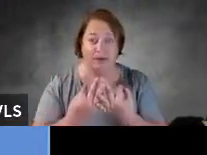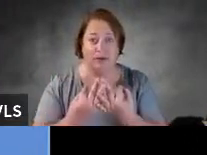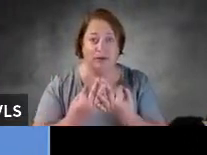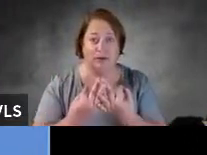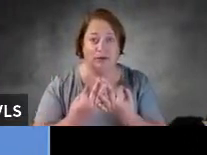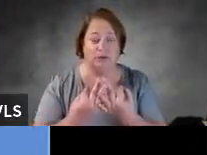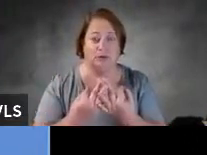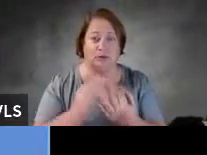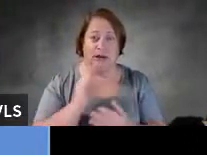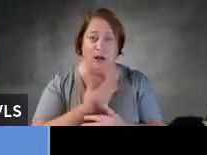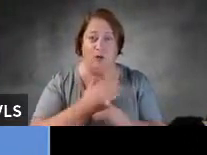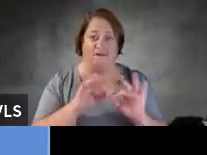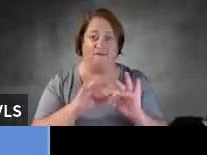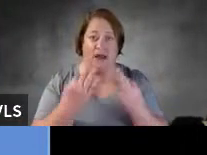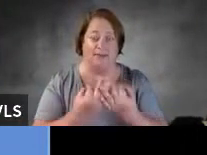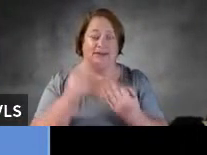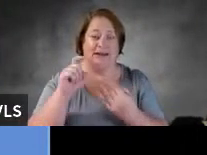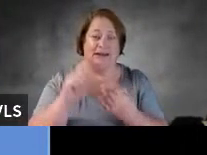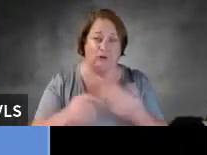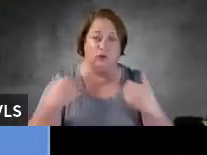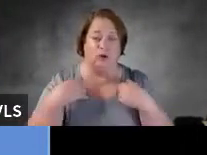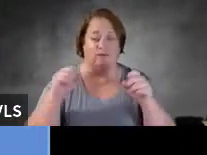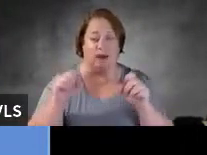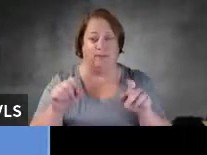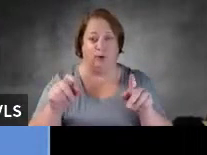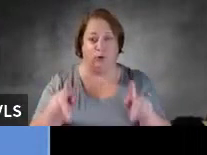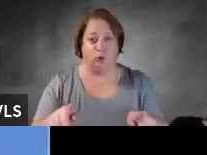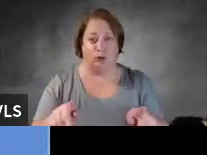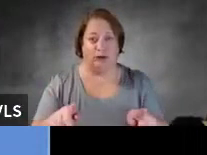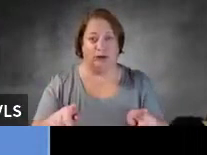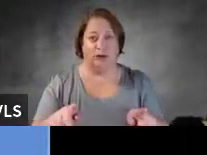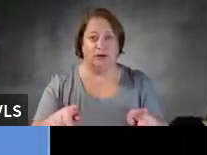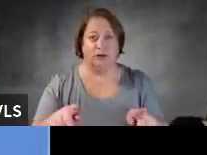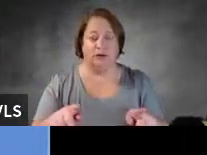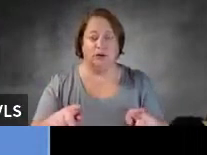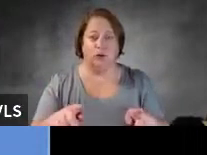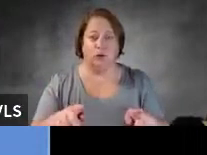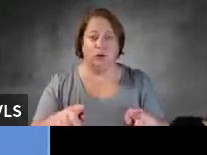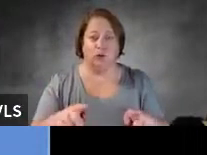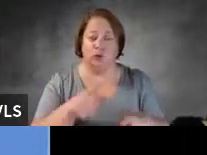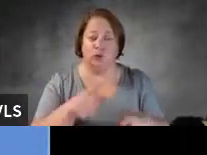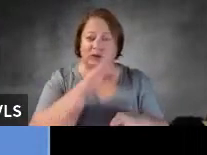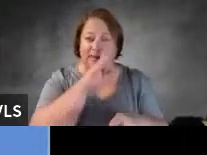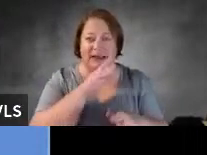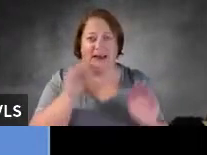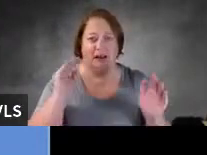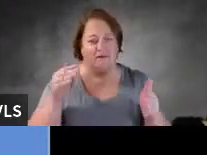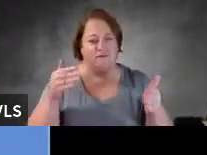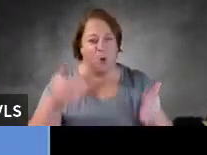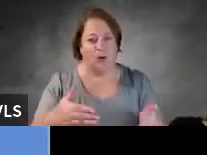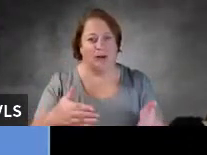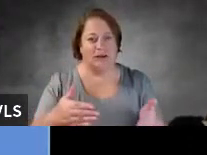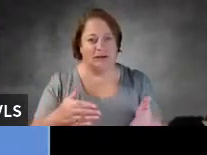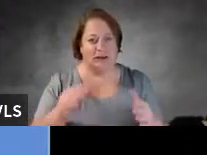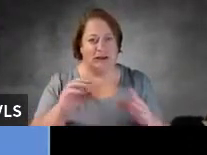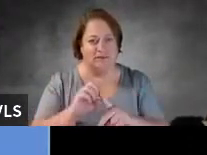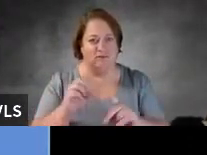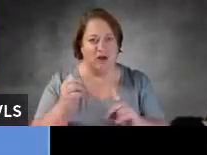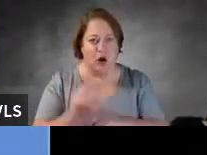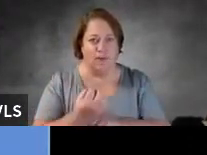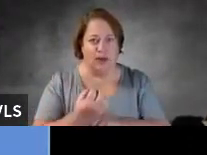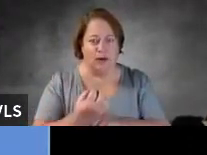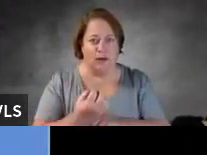know, our families need to have opportunities to speak in a focused environment